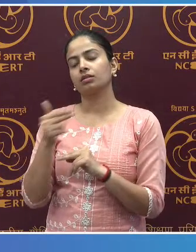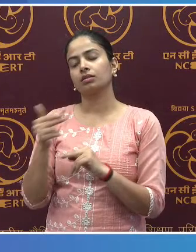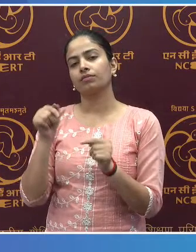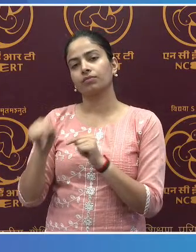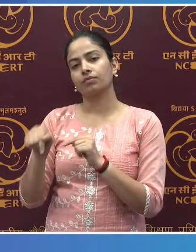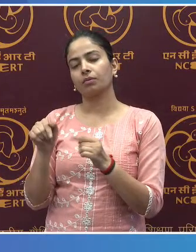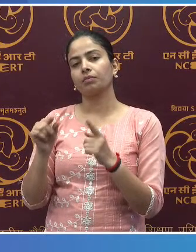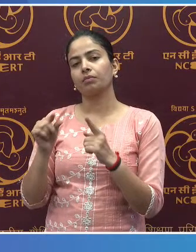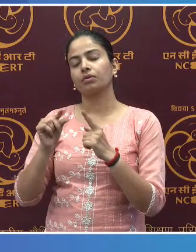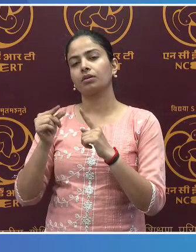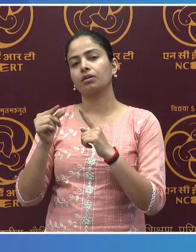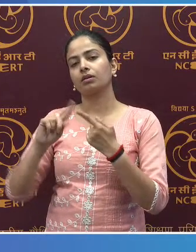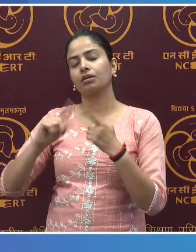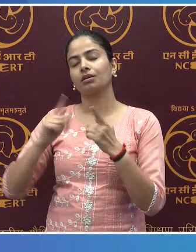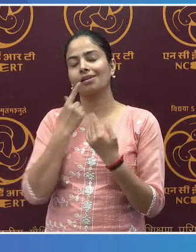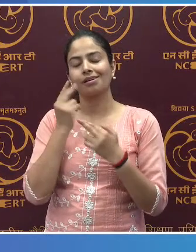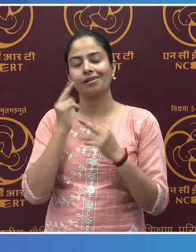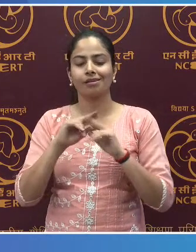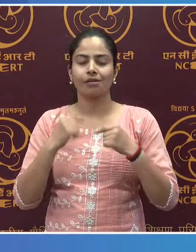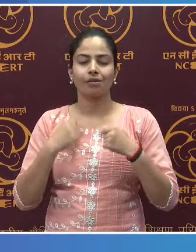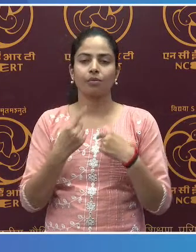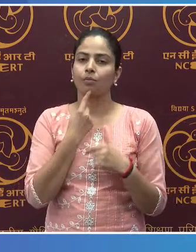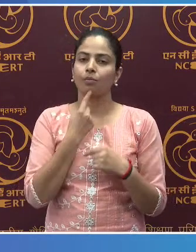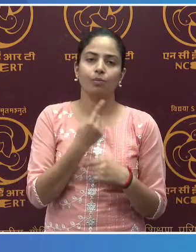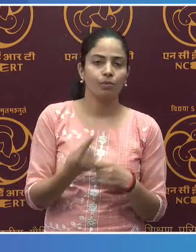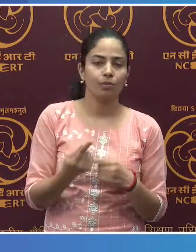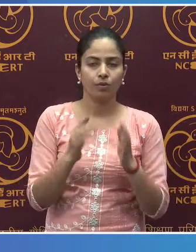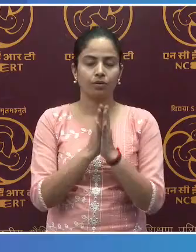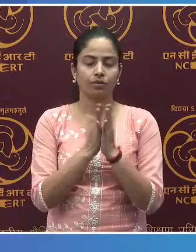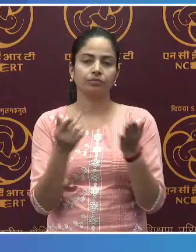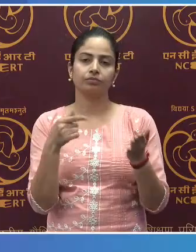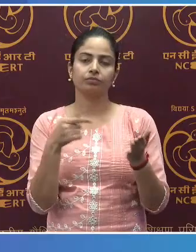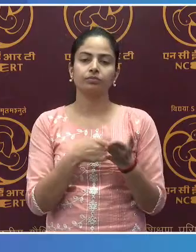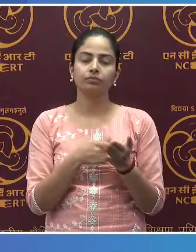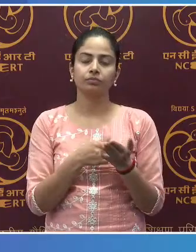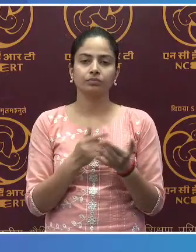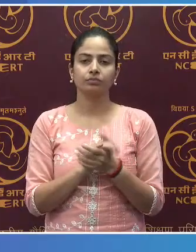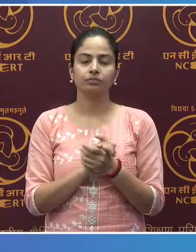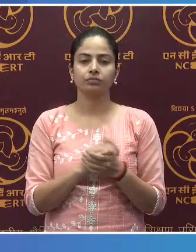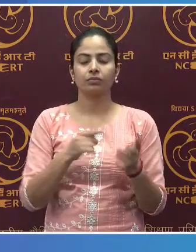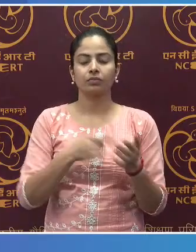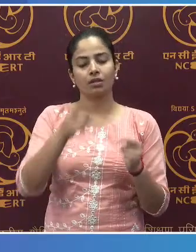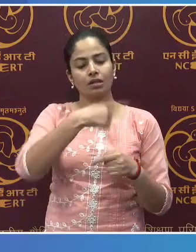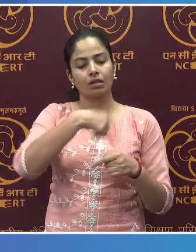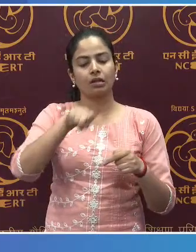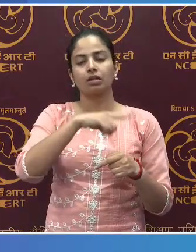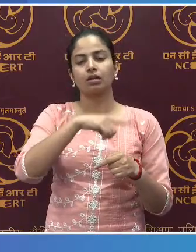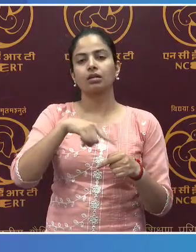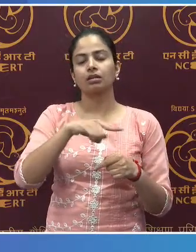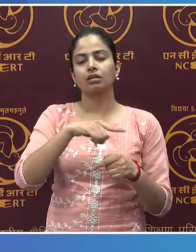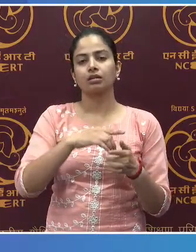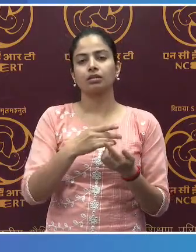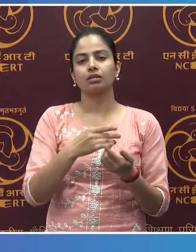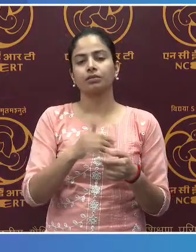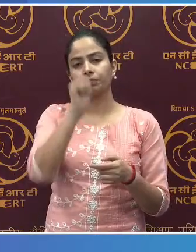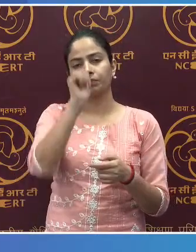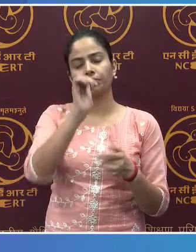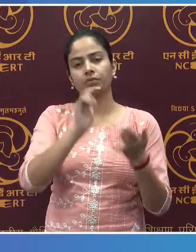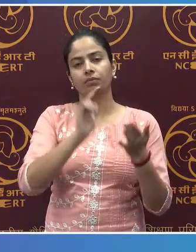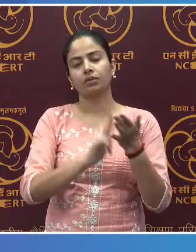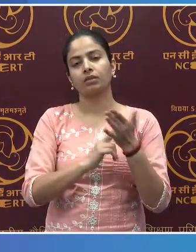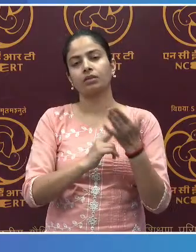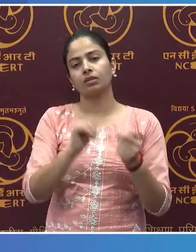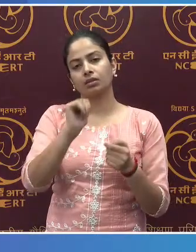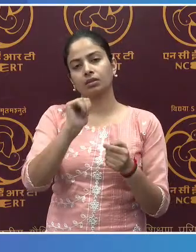So whenever we say who guides us about the textbook that is for the school setting, these are the particularly the national education